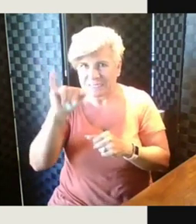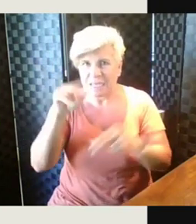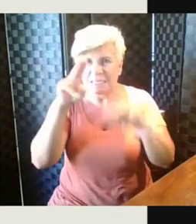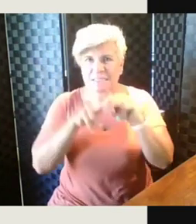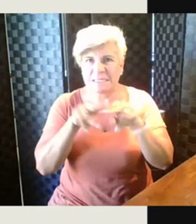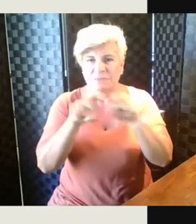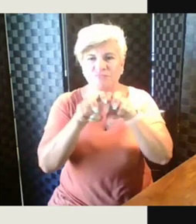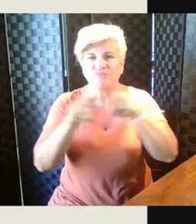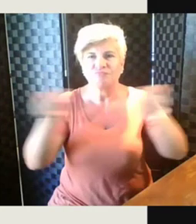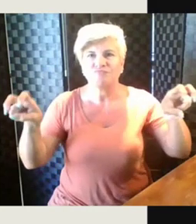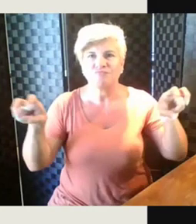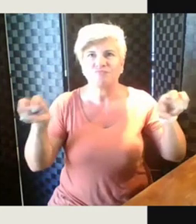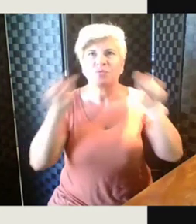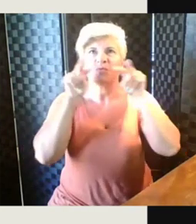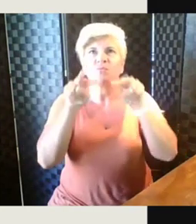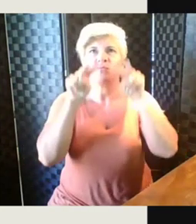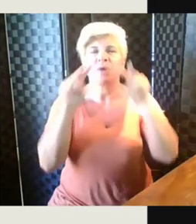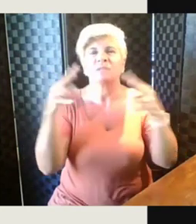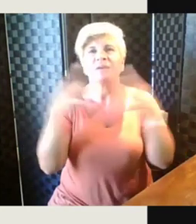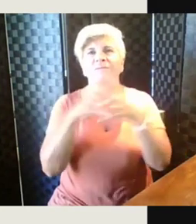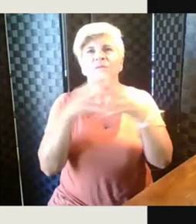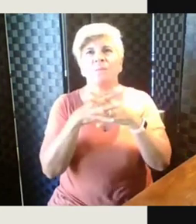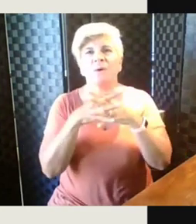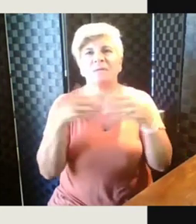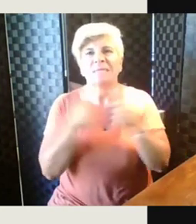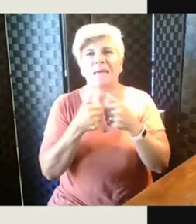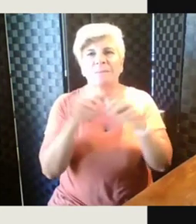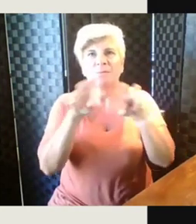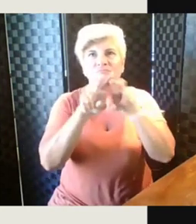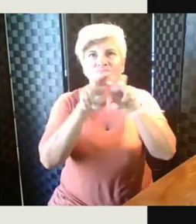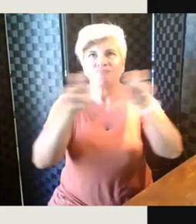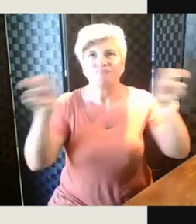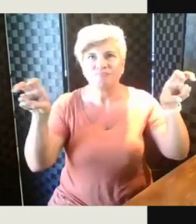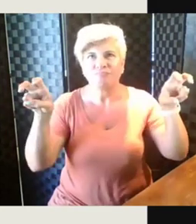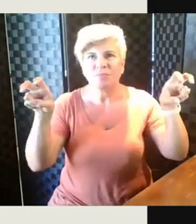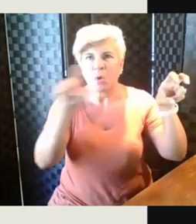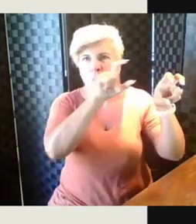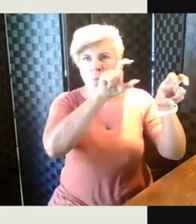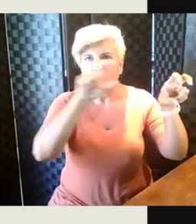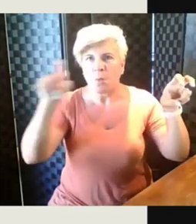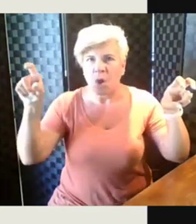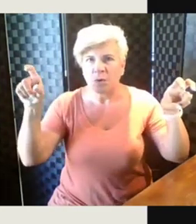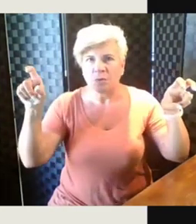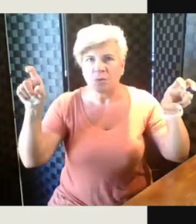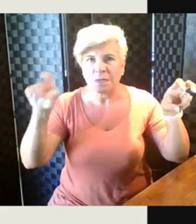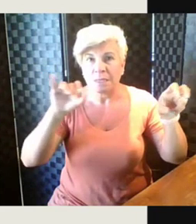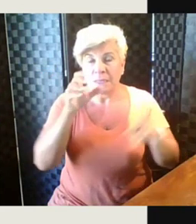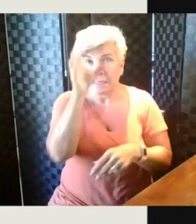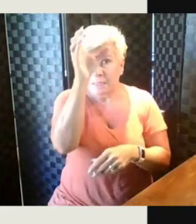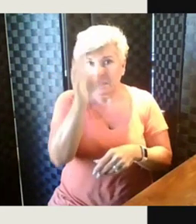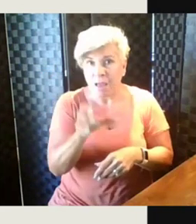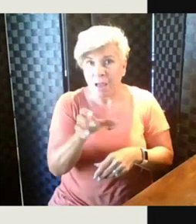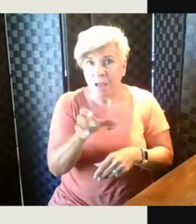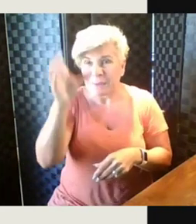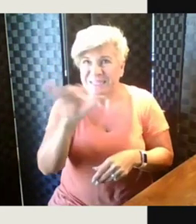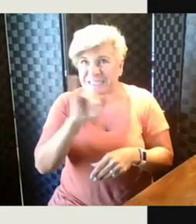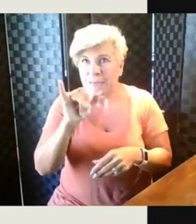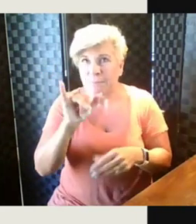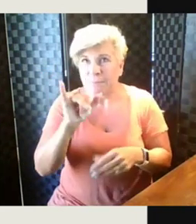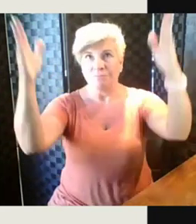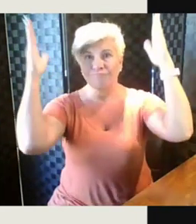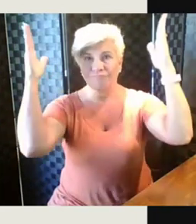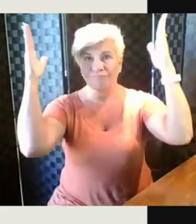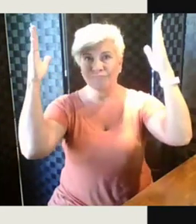sitting in a row of seats watching a football game. The columns go up and down, just like the goalposts.